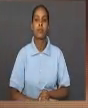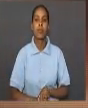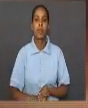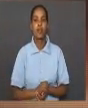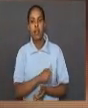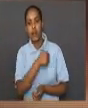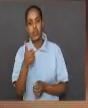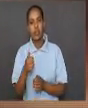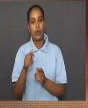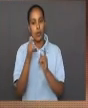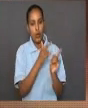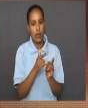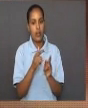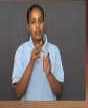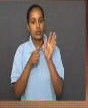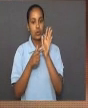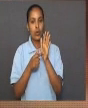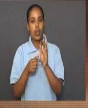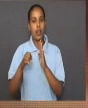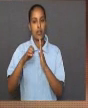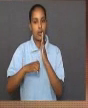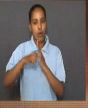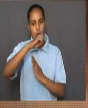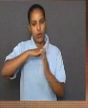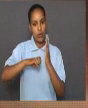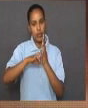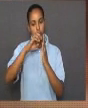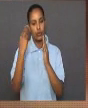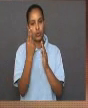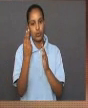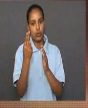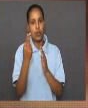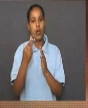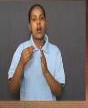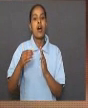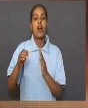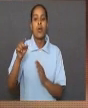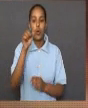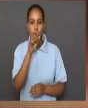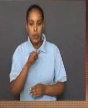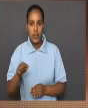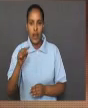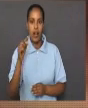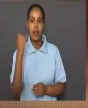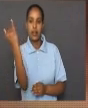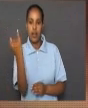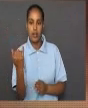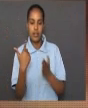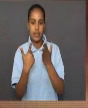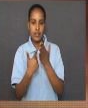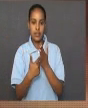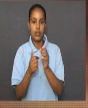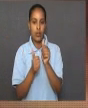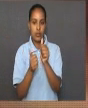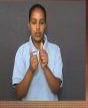The other way to show electronic configuration is by using an orbital diagram. This